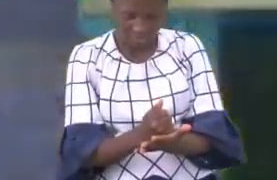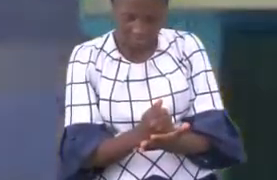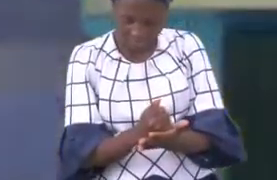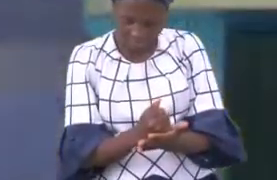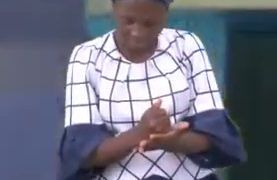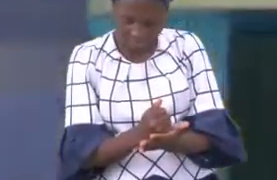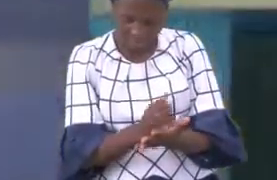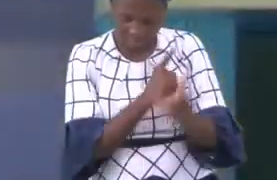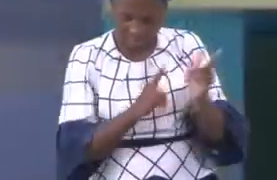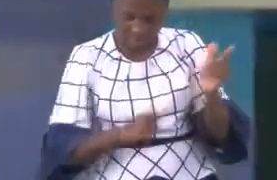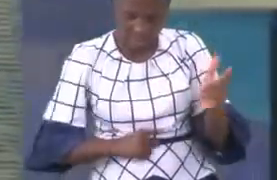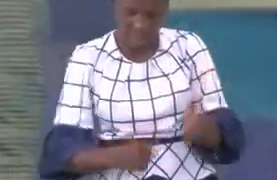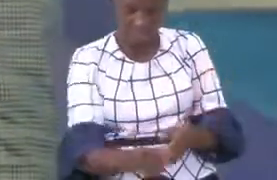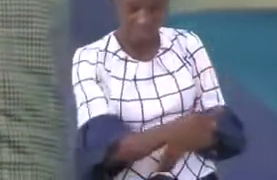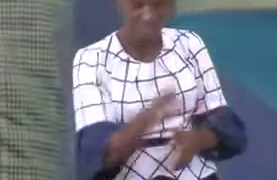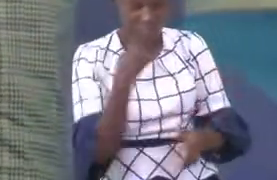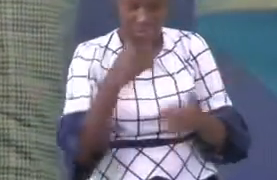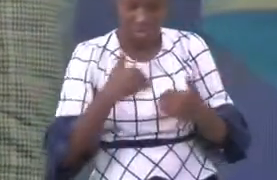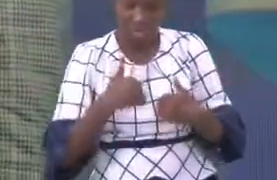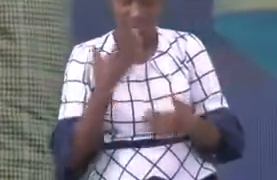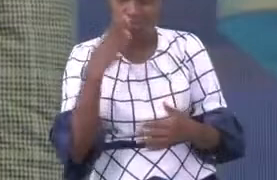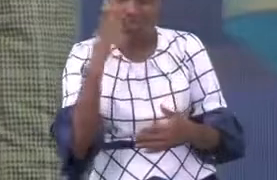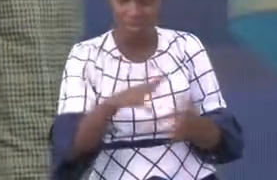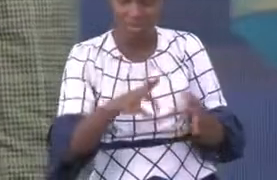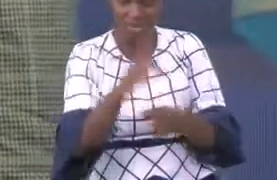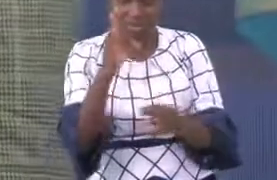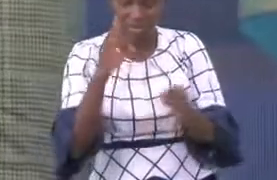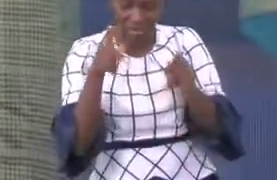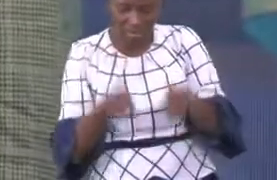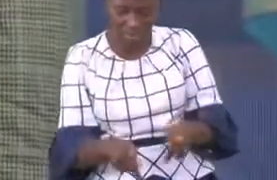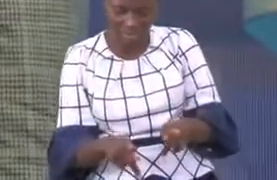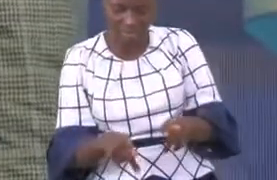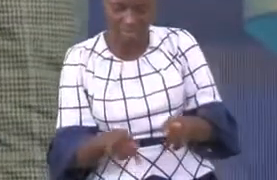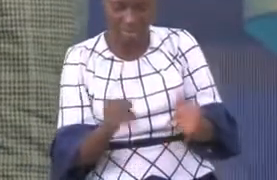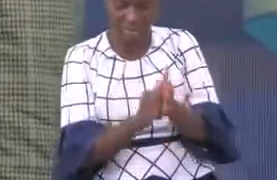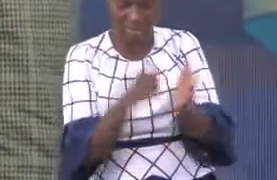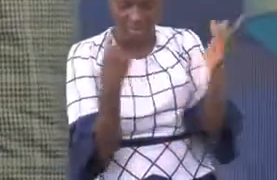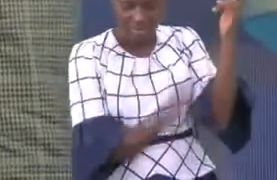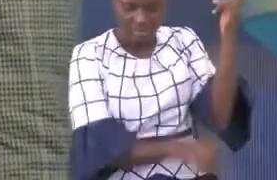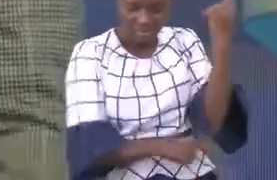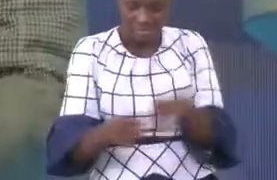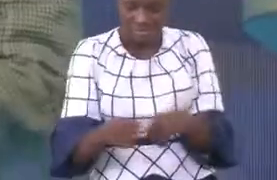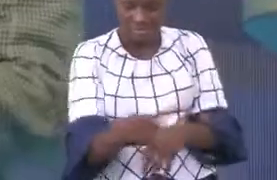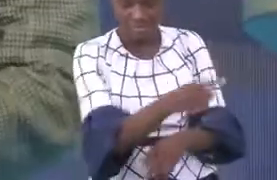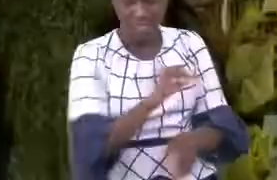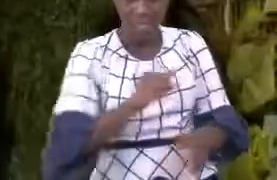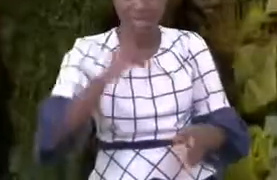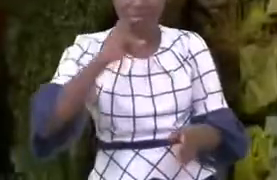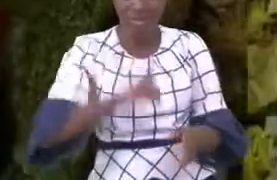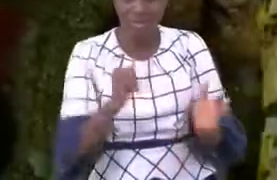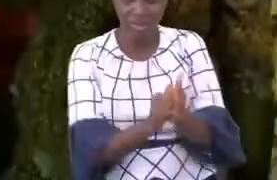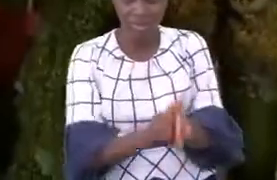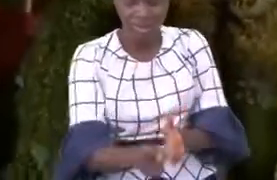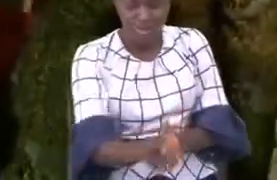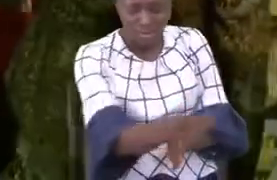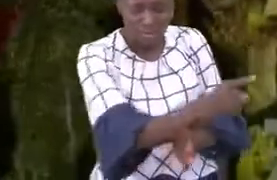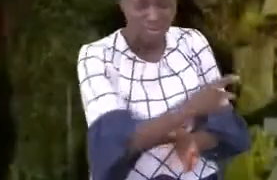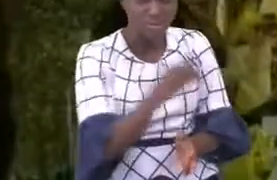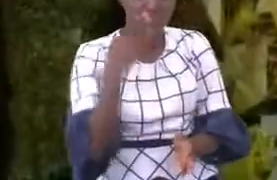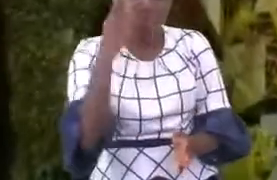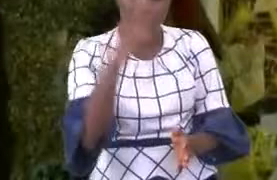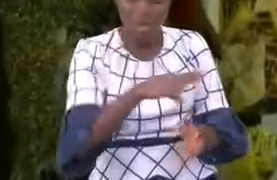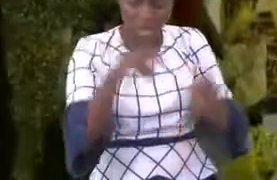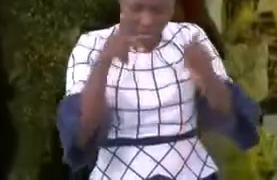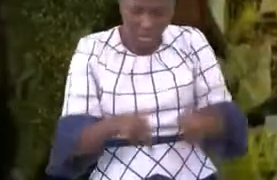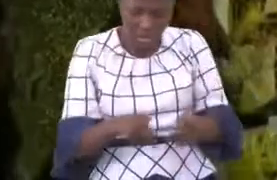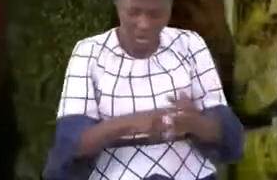personalities, tormenting them, I command those personalities get out of their bodies in Jesus' name. Everywhere